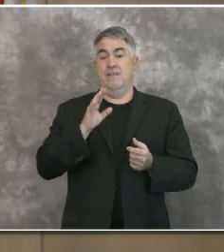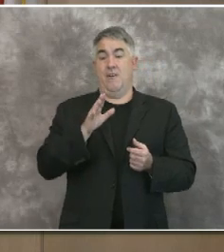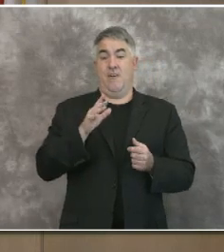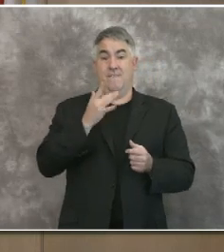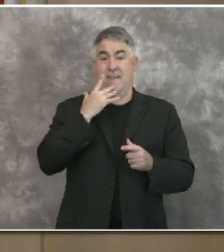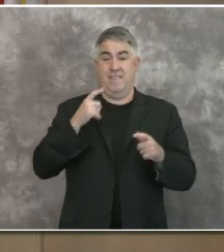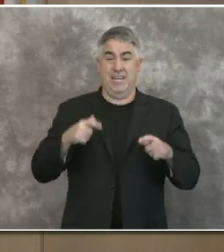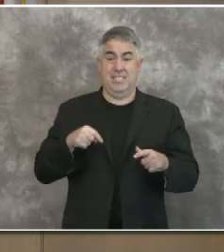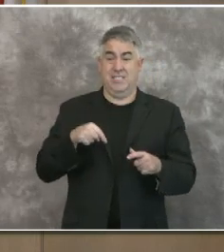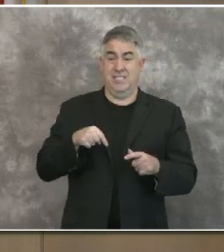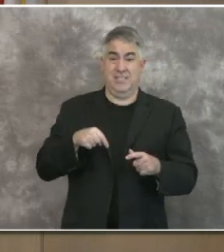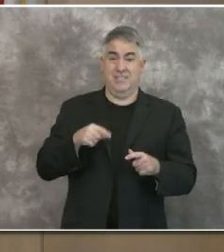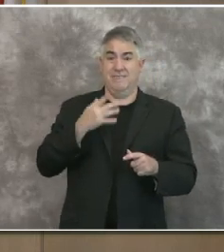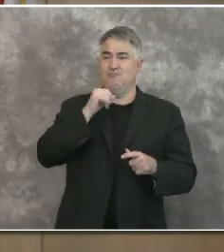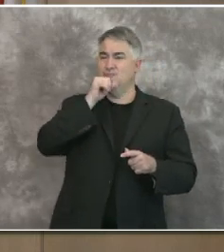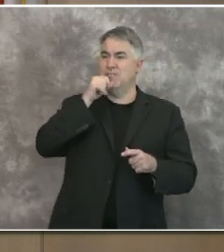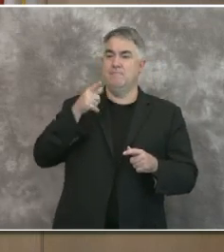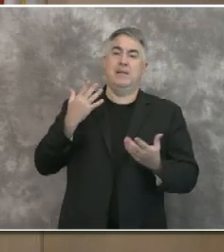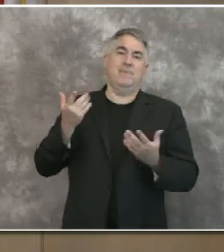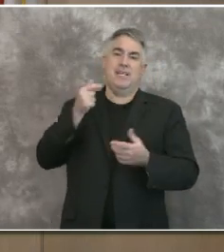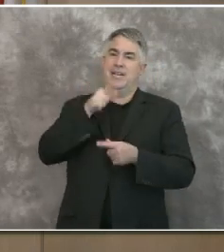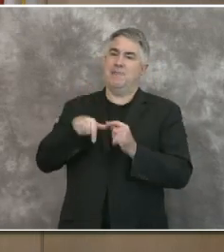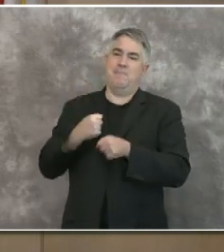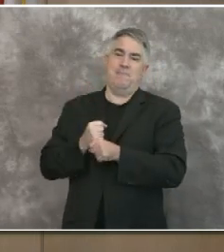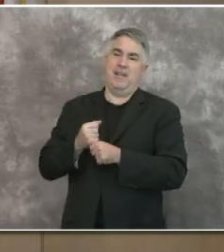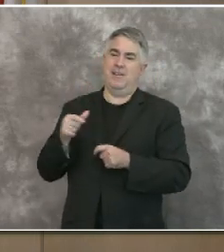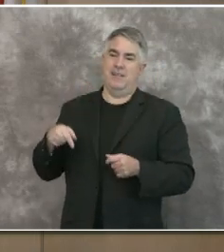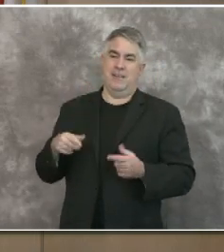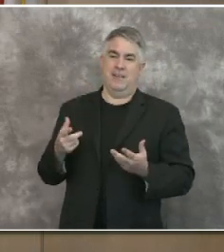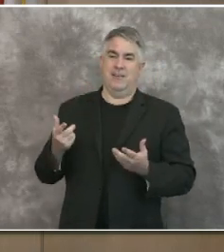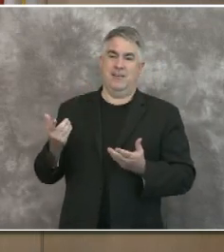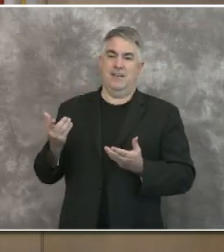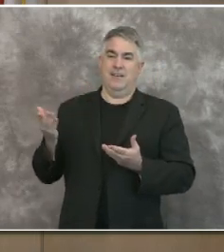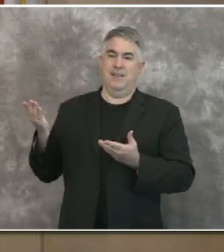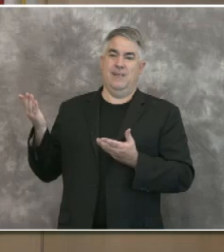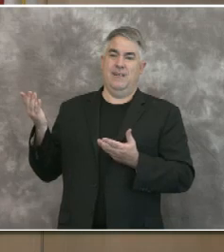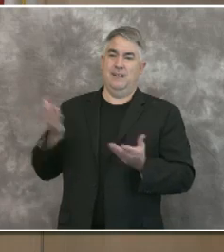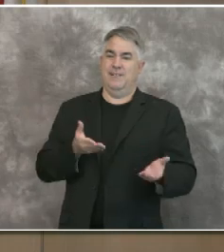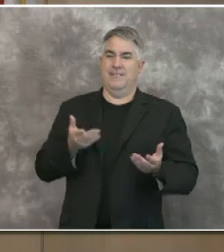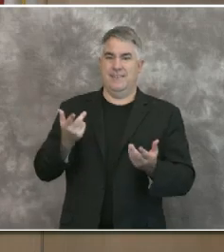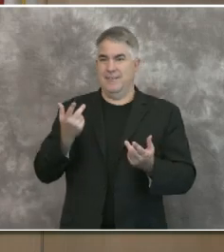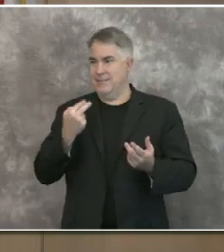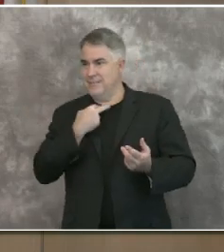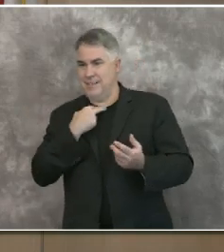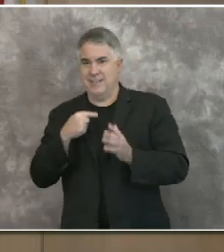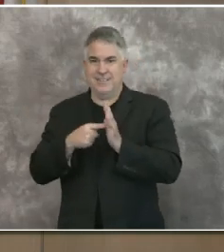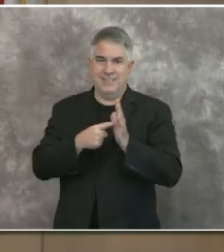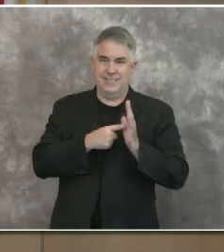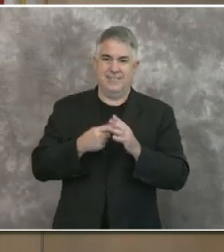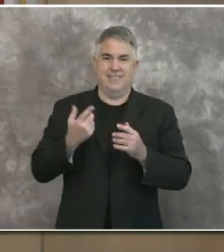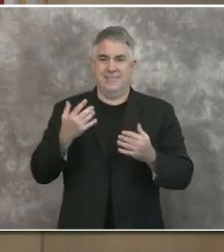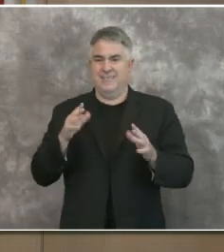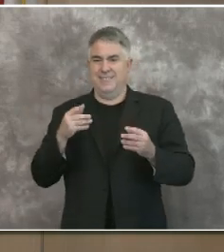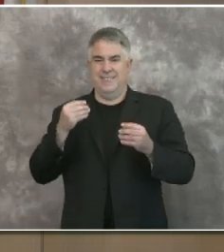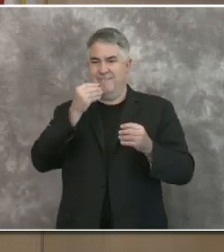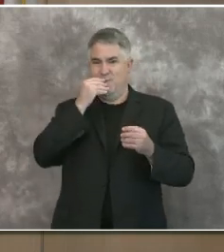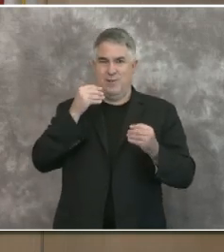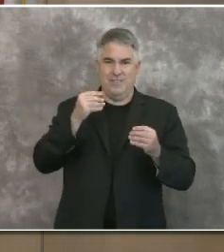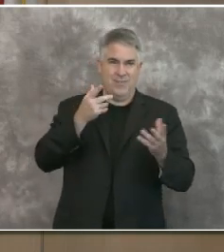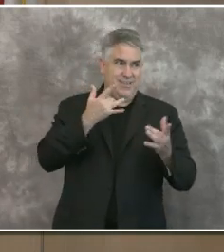not be there on a restaurant menu. Supply chain has had an issue. I'm sure you've seen in the grocery stores